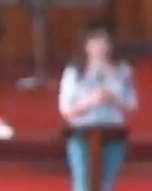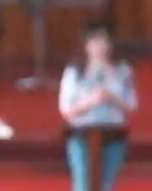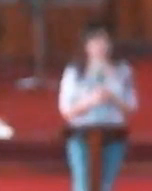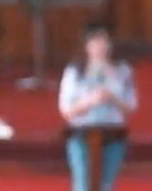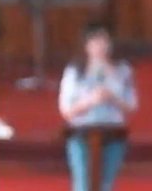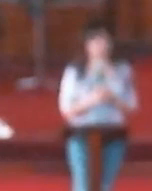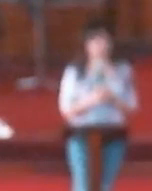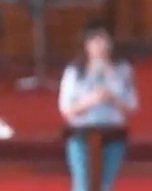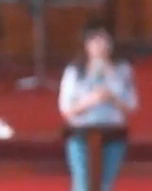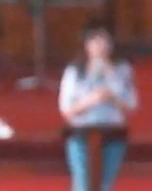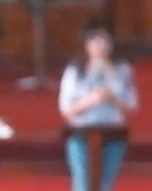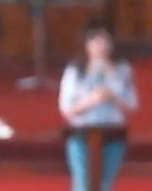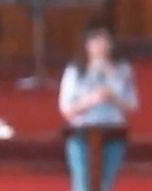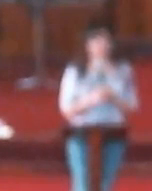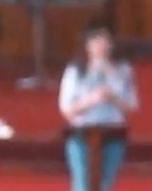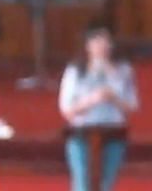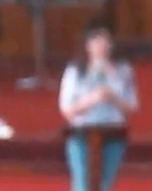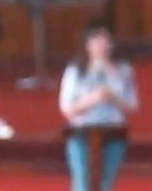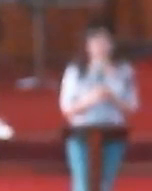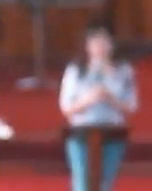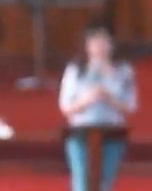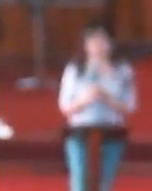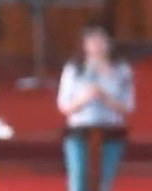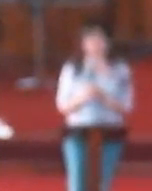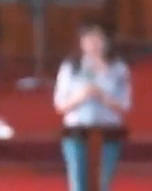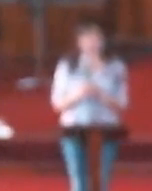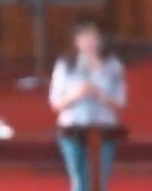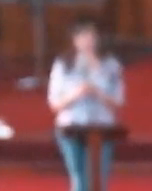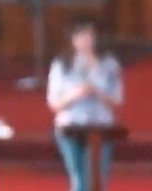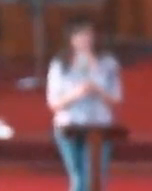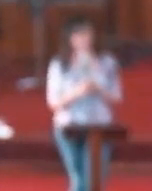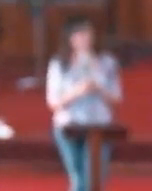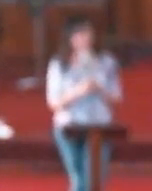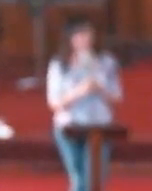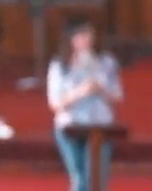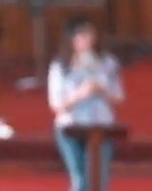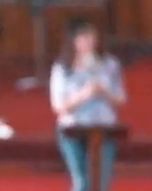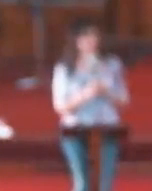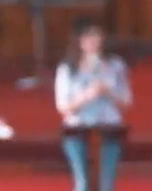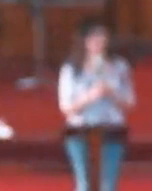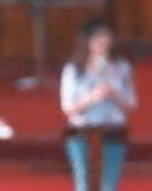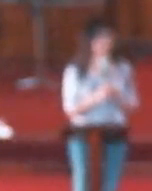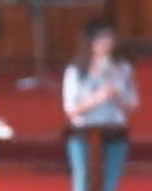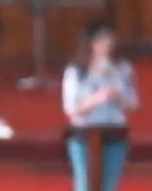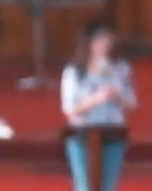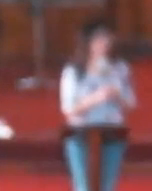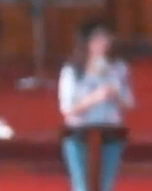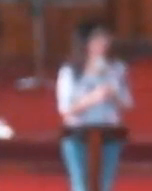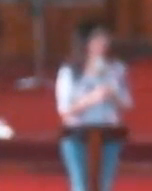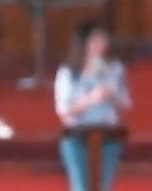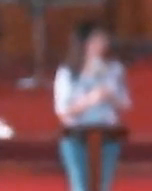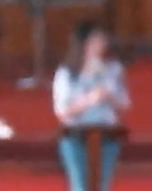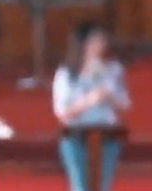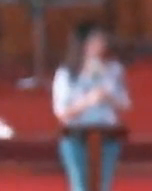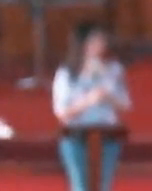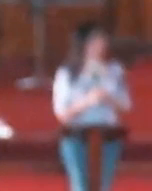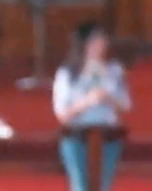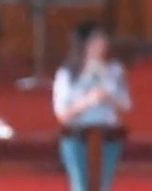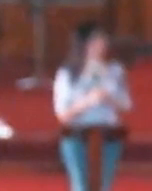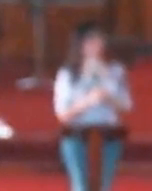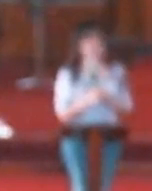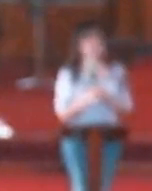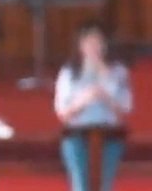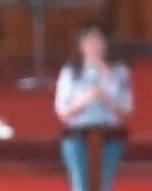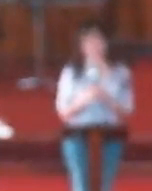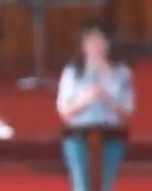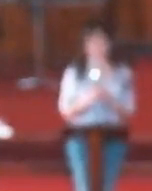él creía en la ciencia cristiana. My grandfather was a Christian scientist. He believed in that. Y la ciencia cristiana no es ni cristiano ni